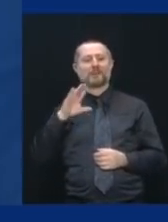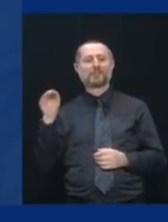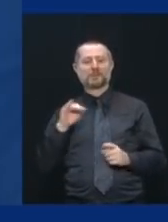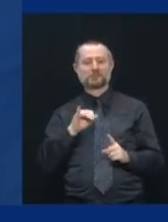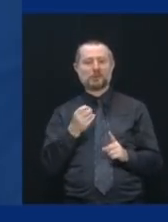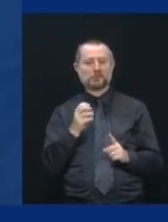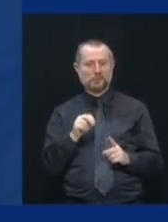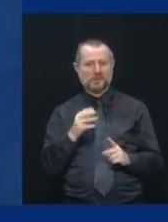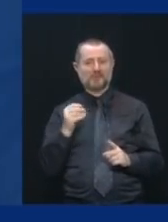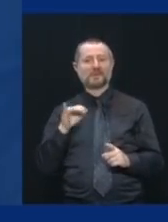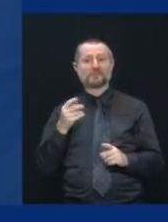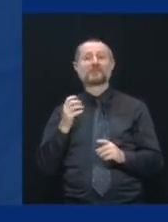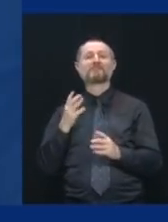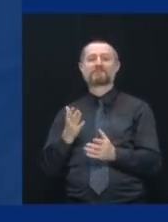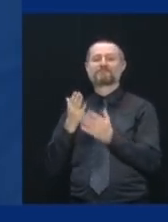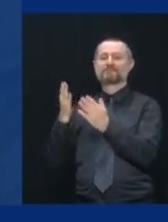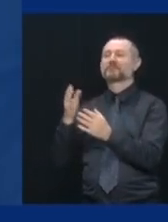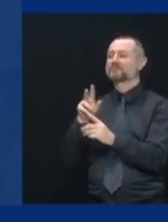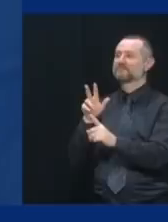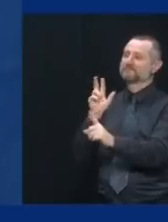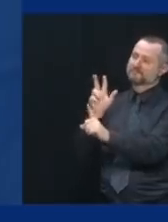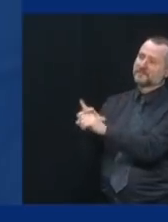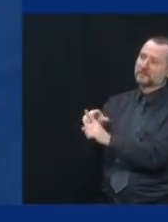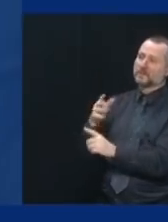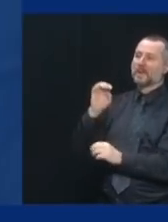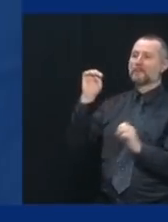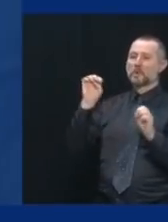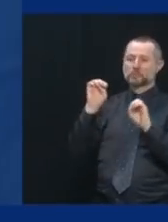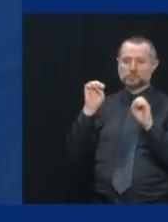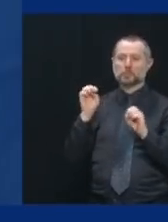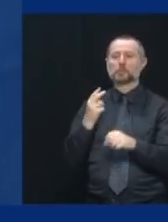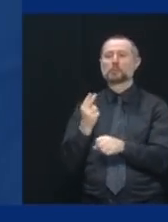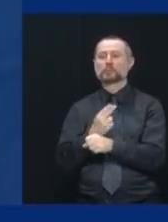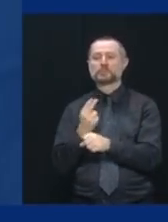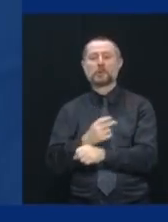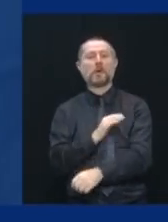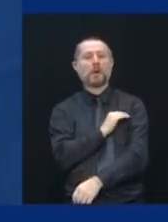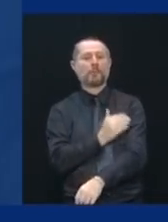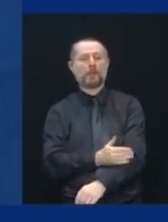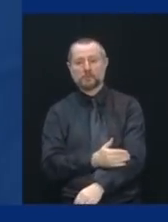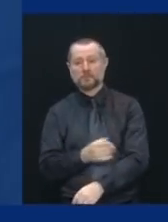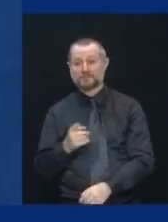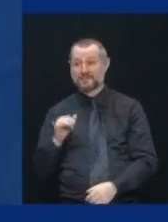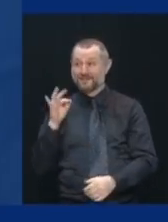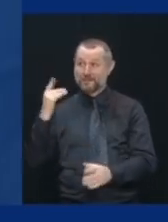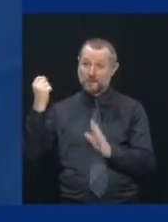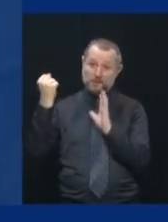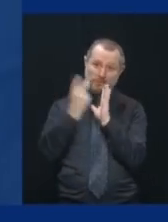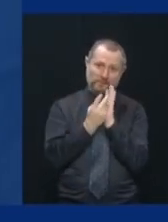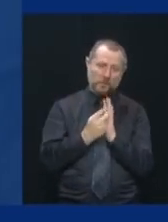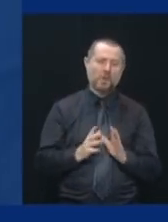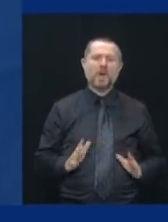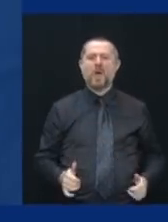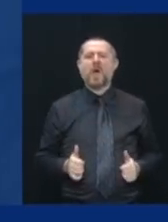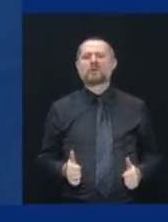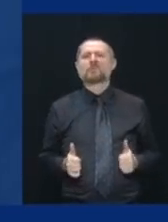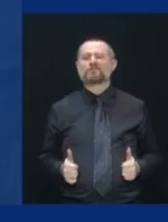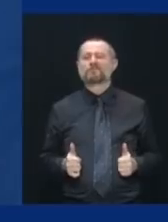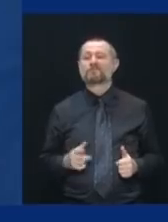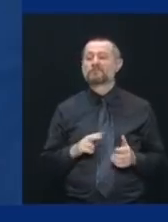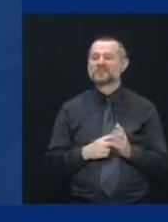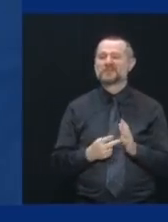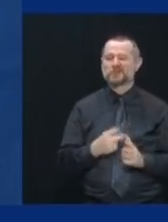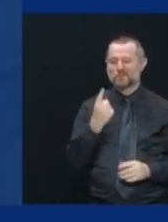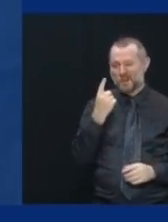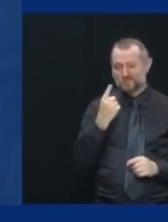filed for emergency use authorization. That could be a game changer. Single dose, no super